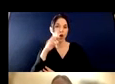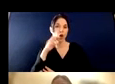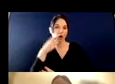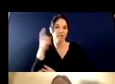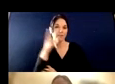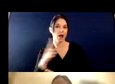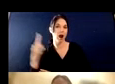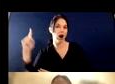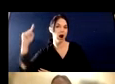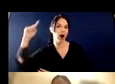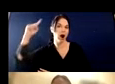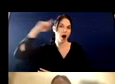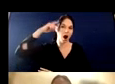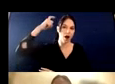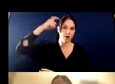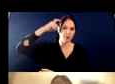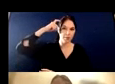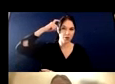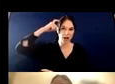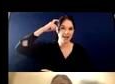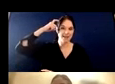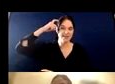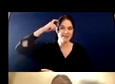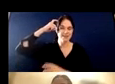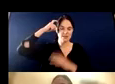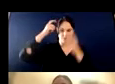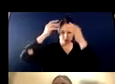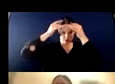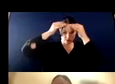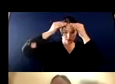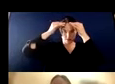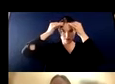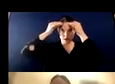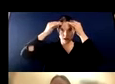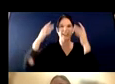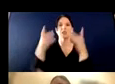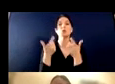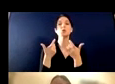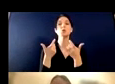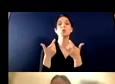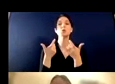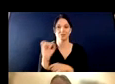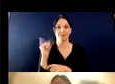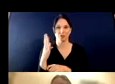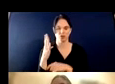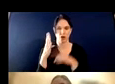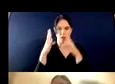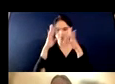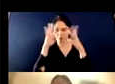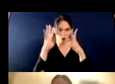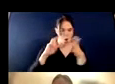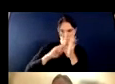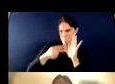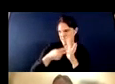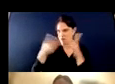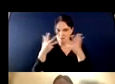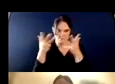brain, where the brain then has the huge task of making meaning and assigning meaning to that